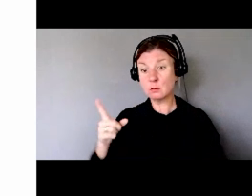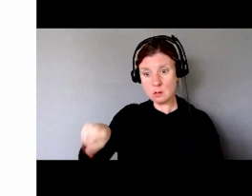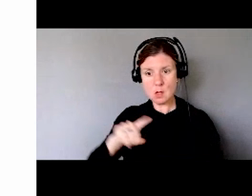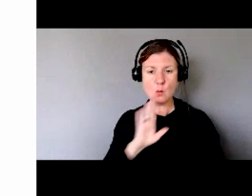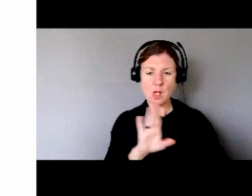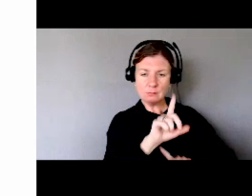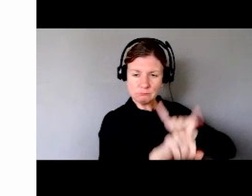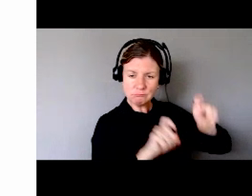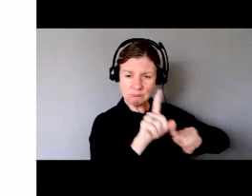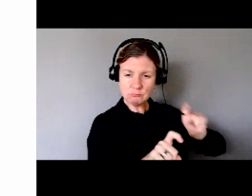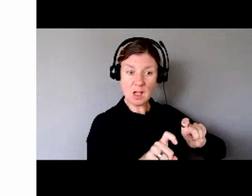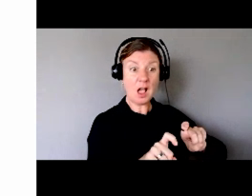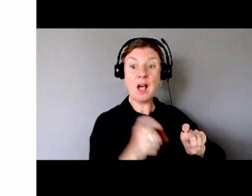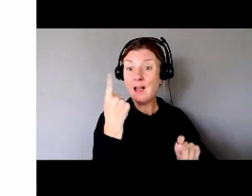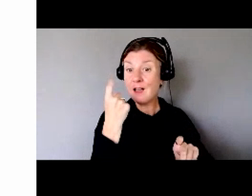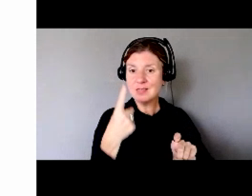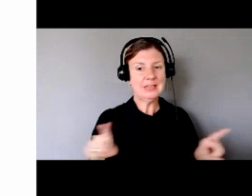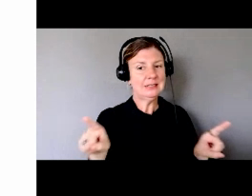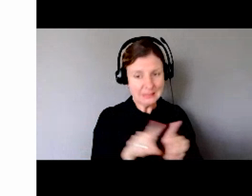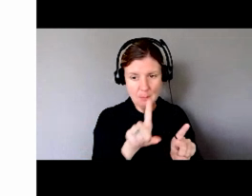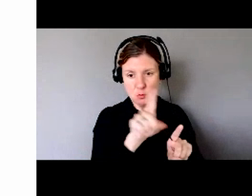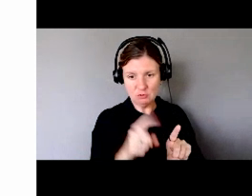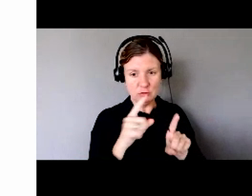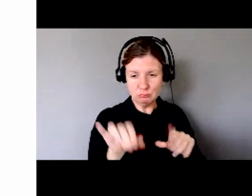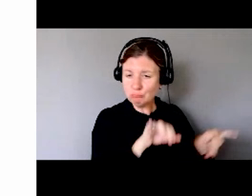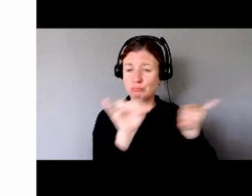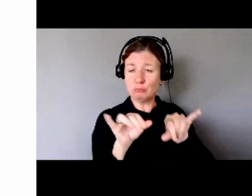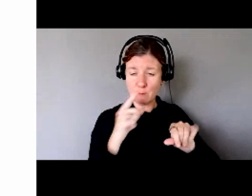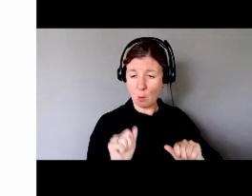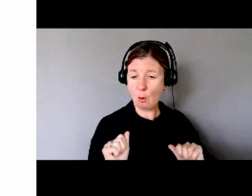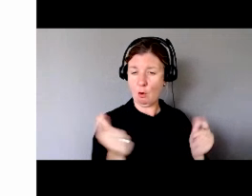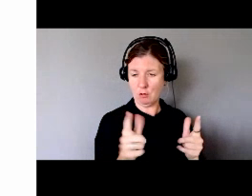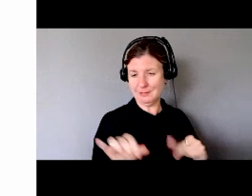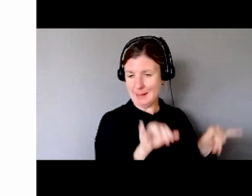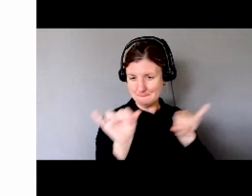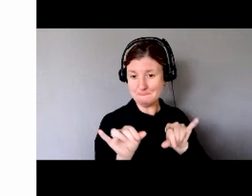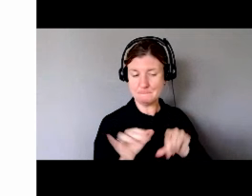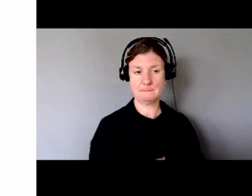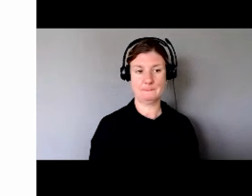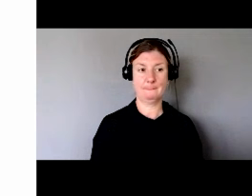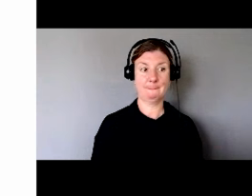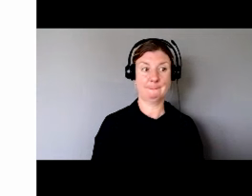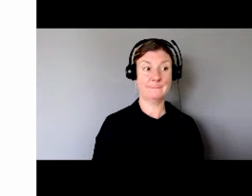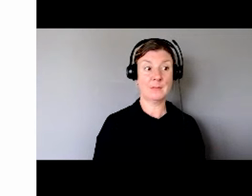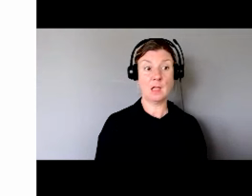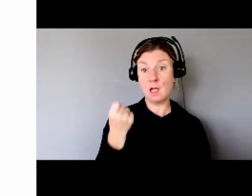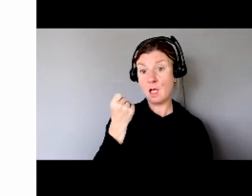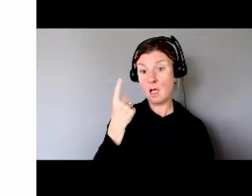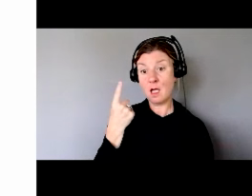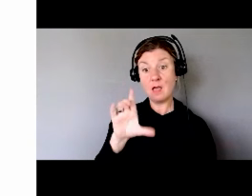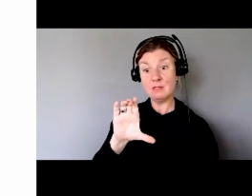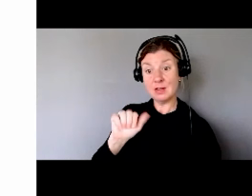of all shortlisted candidates. The assessment committee will watch the recordings of